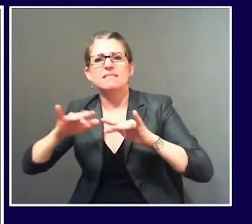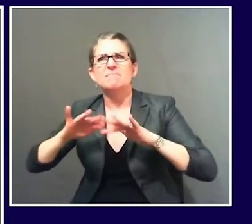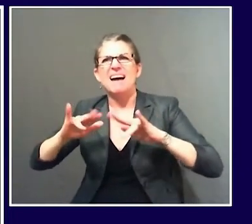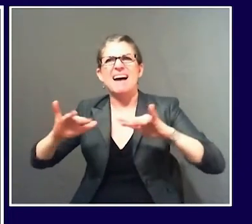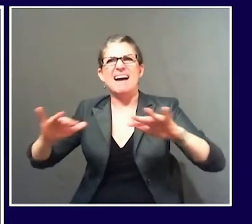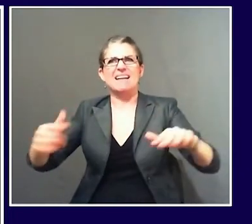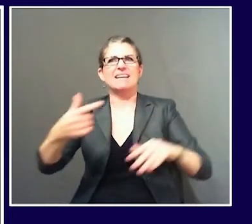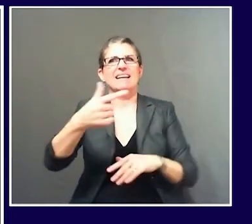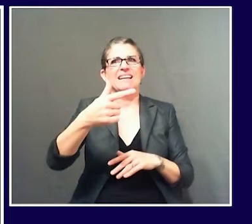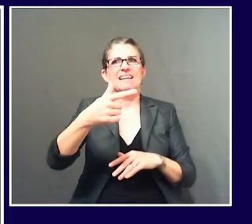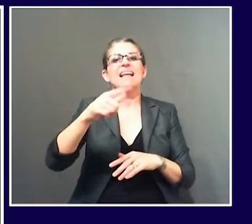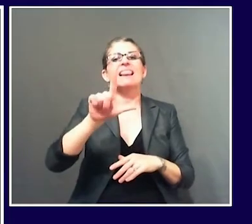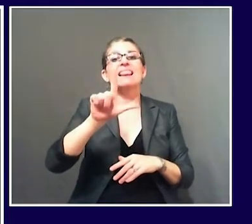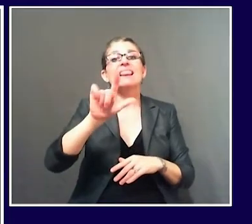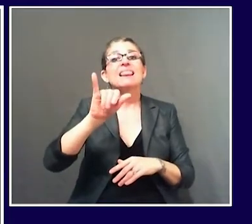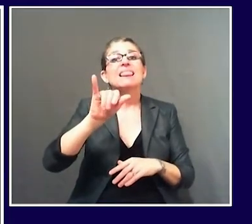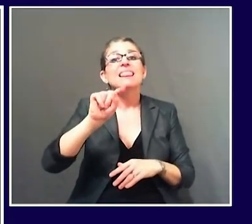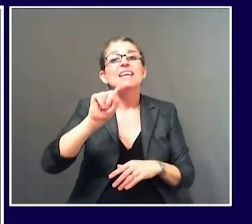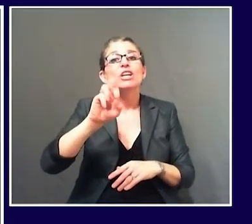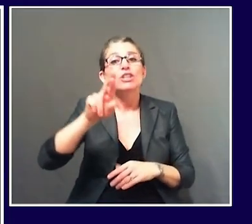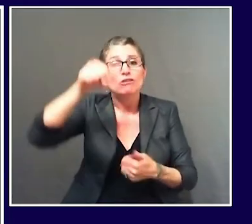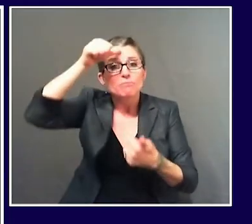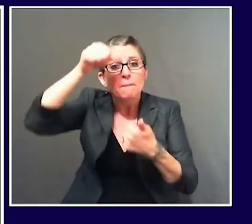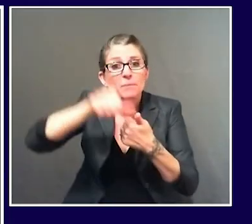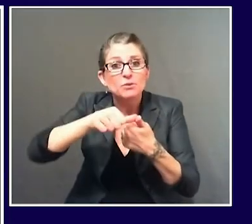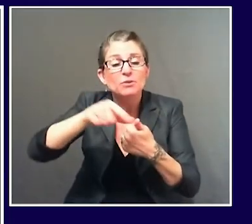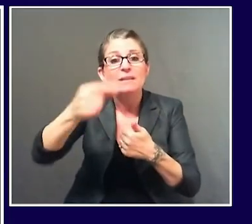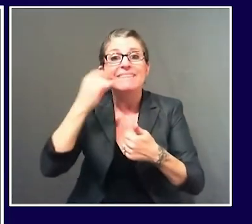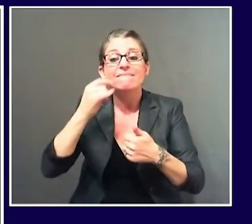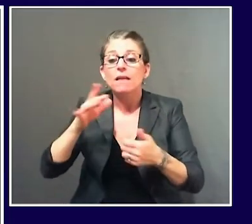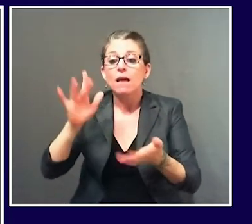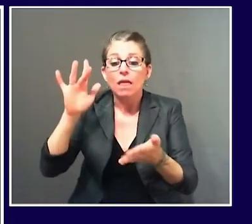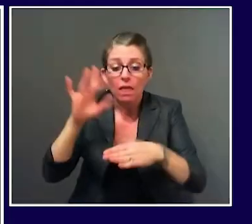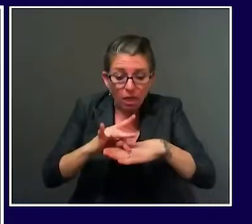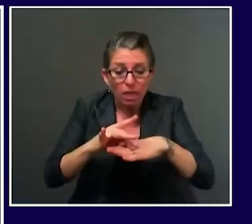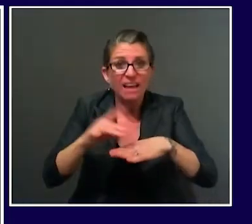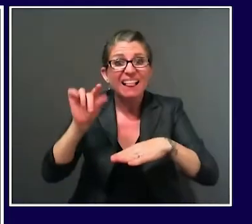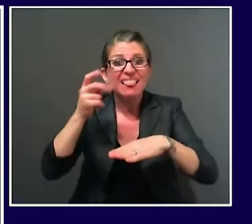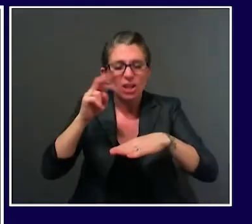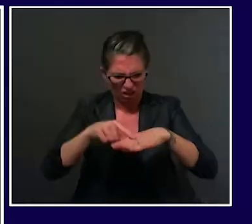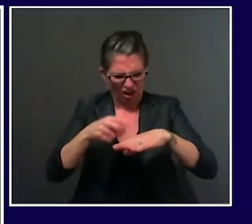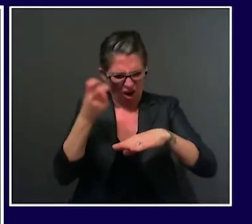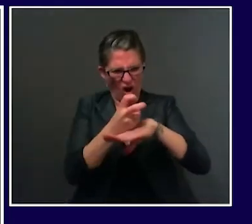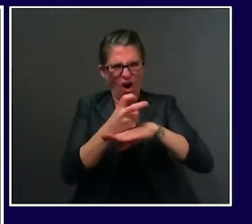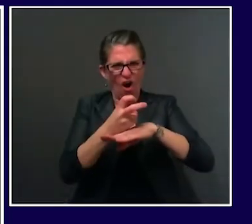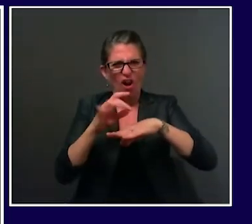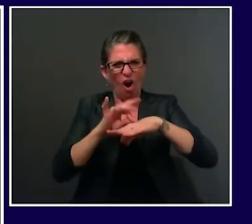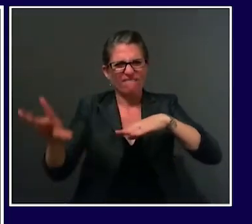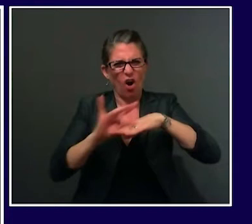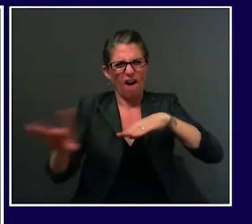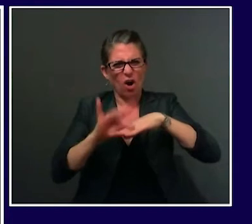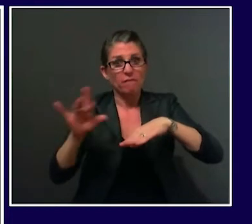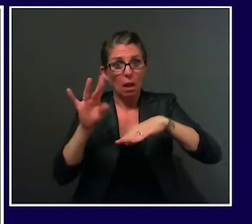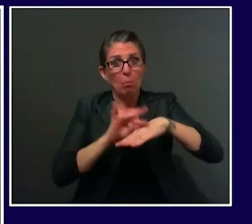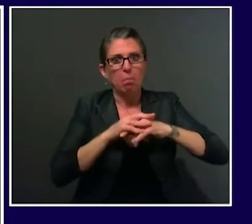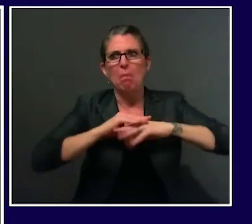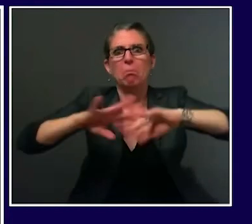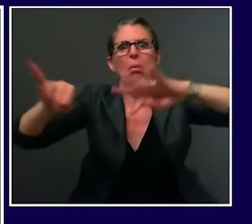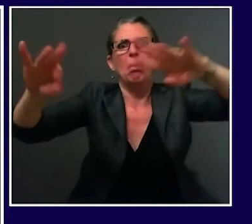up across the state, across any area, even if it's currently not